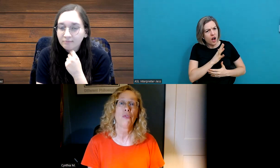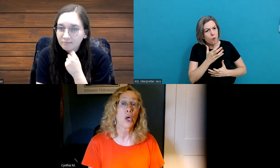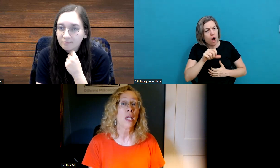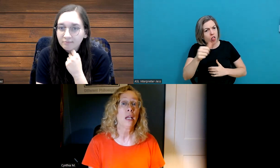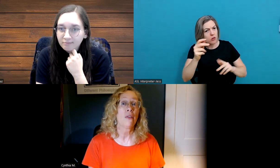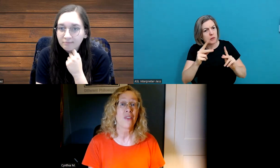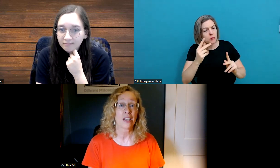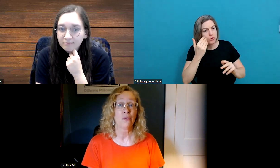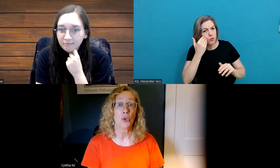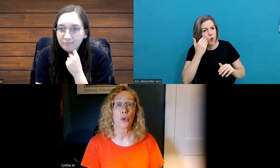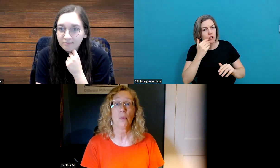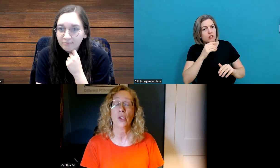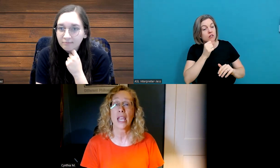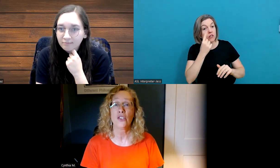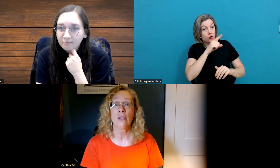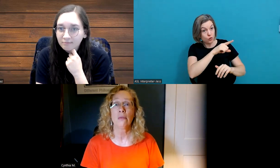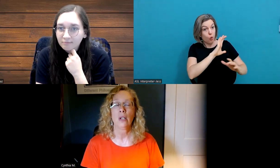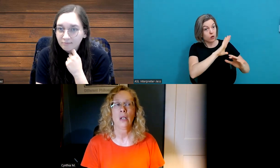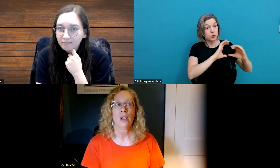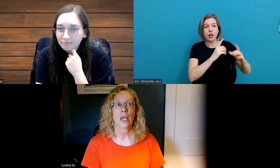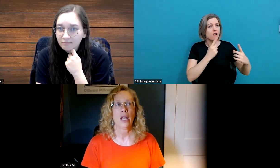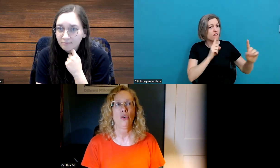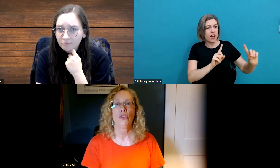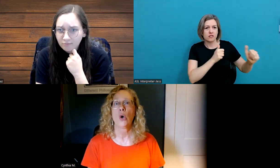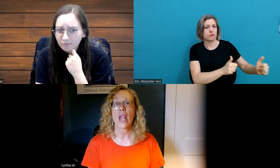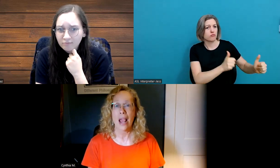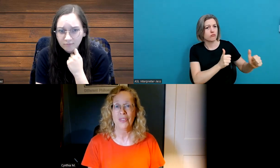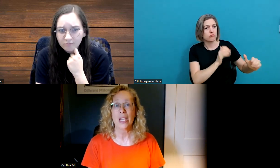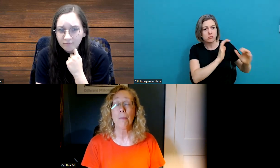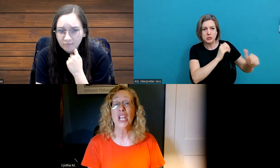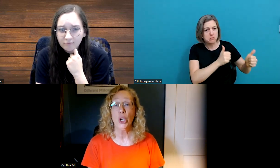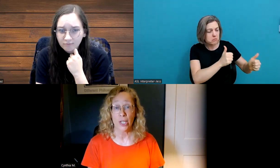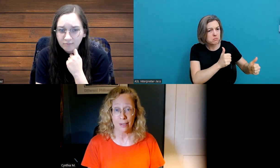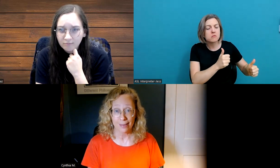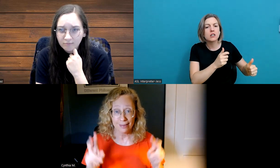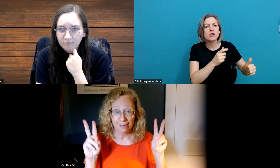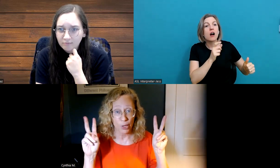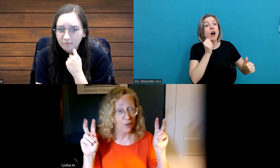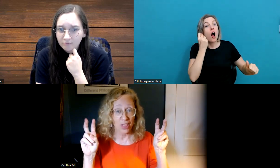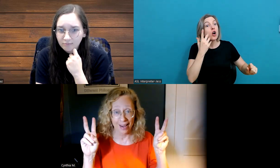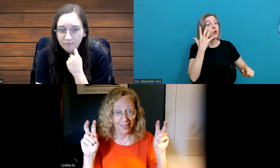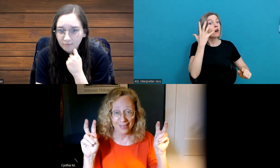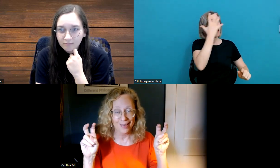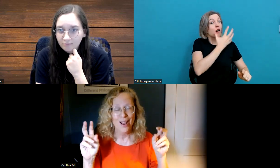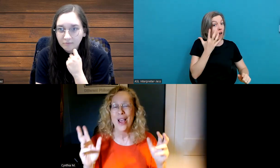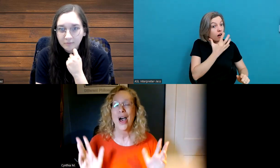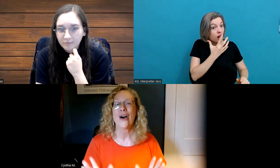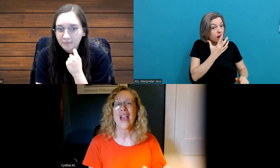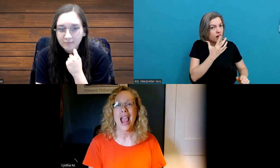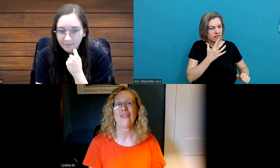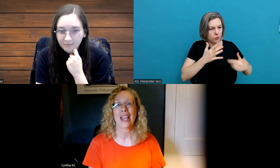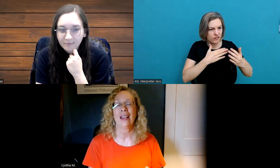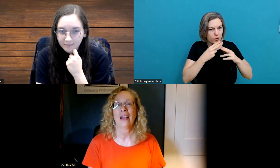said, you're very effective with your communication and you don't have the appearance, whatever that is,